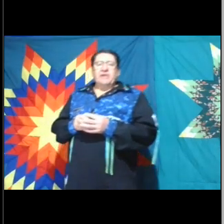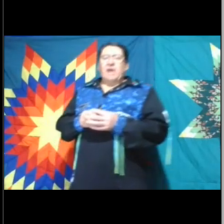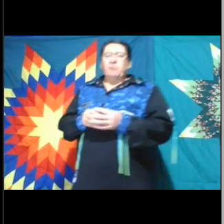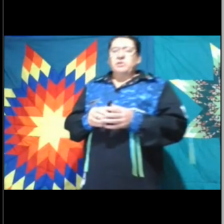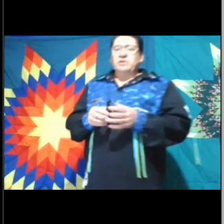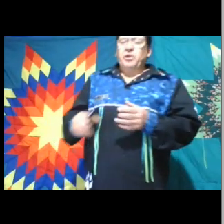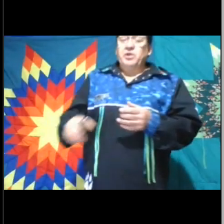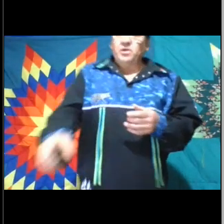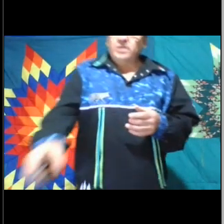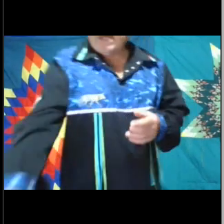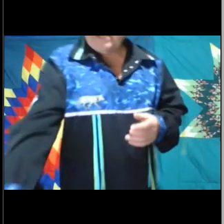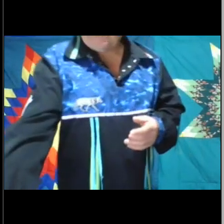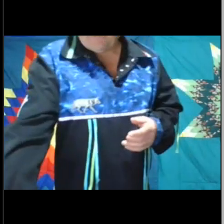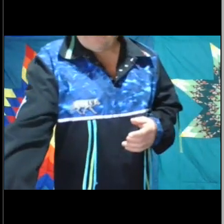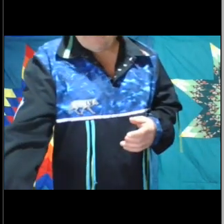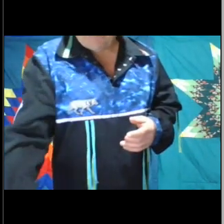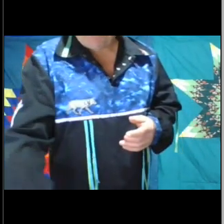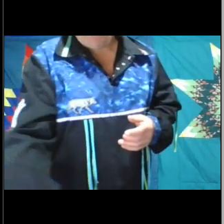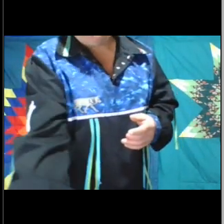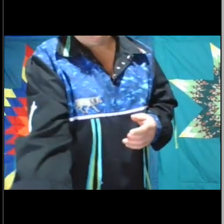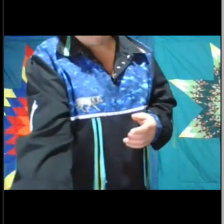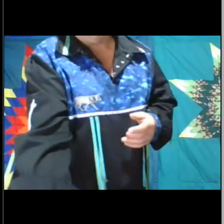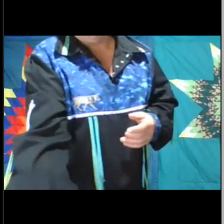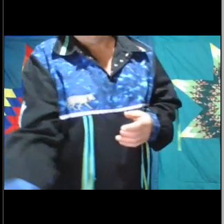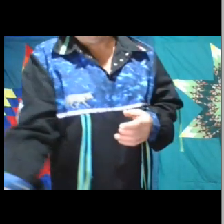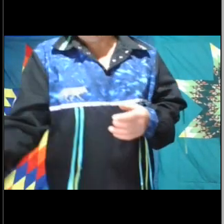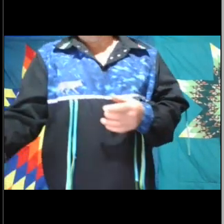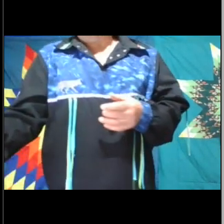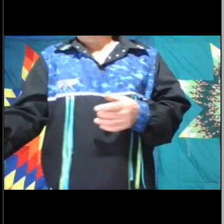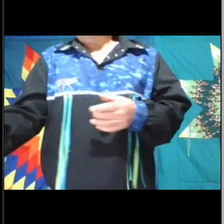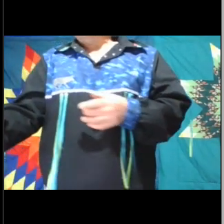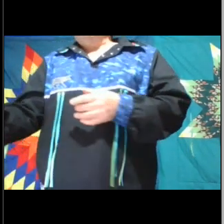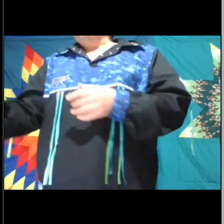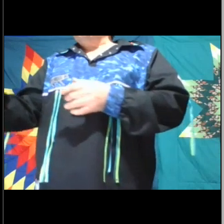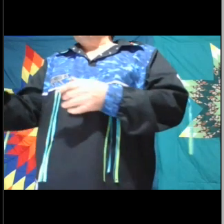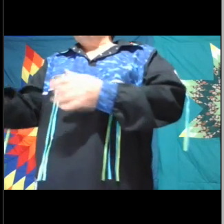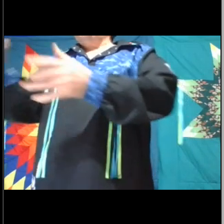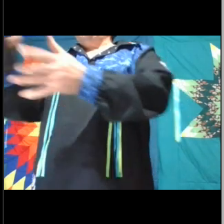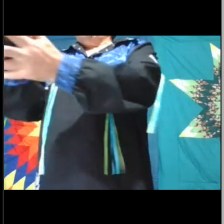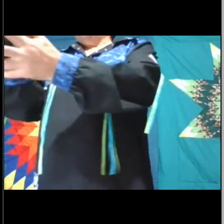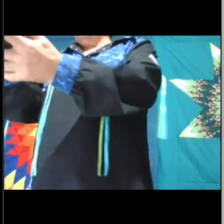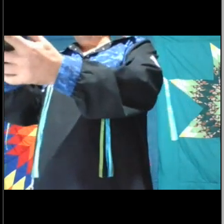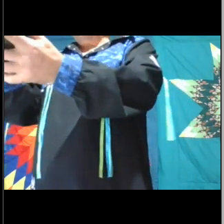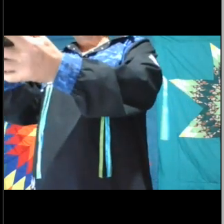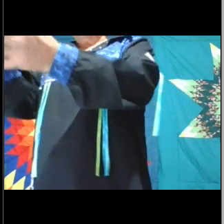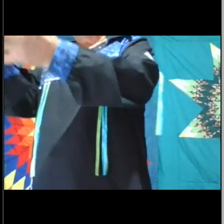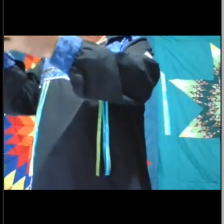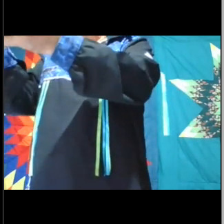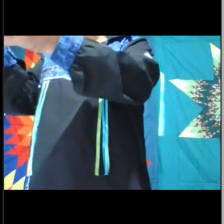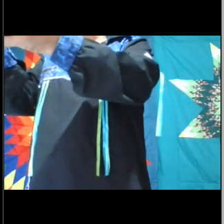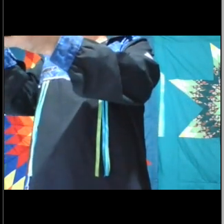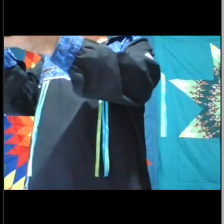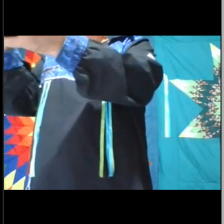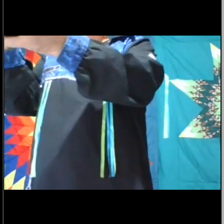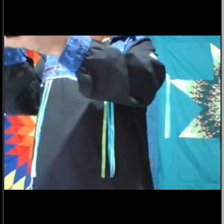perfect example is up in the oil sands, a lot of companies used quotas to meet